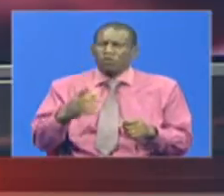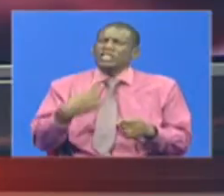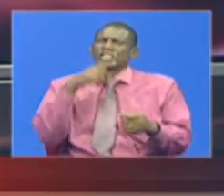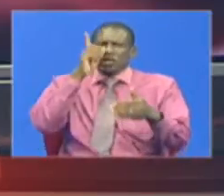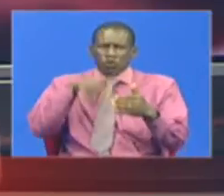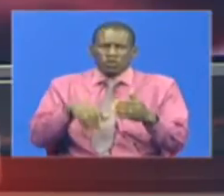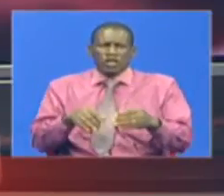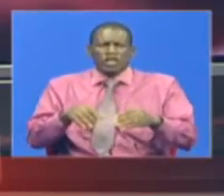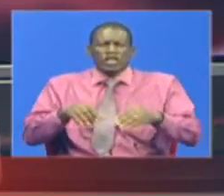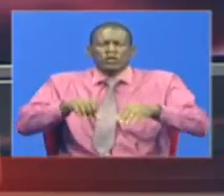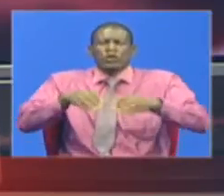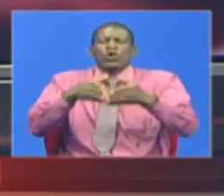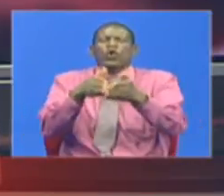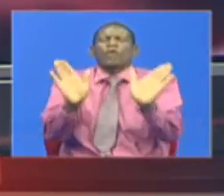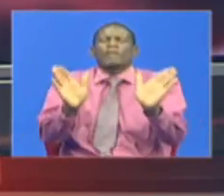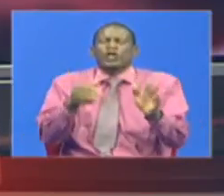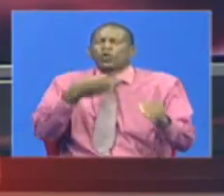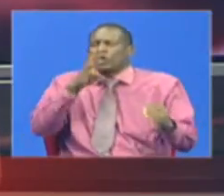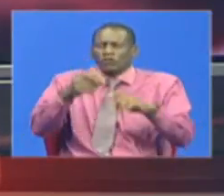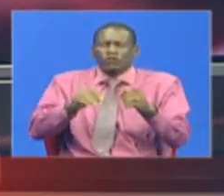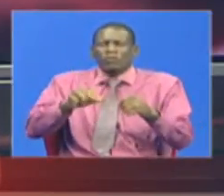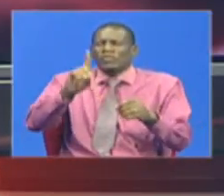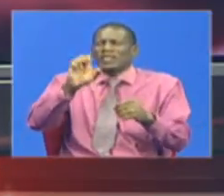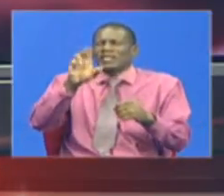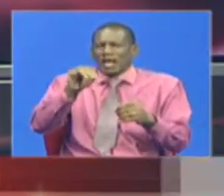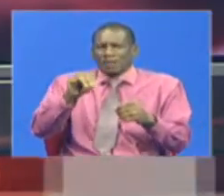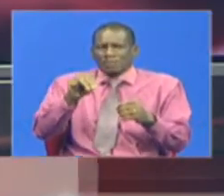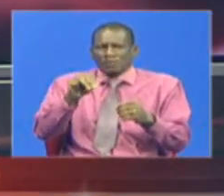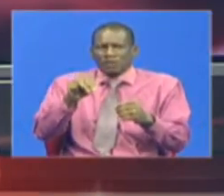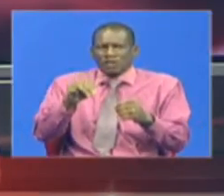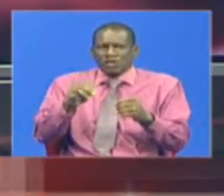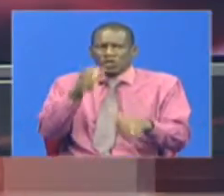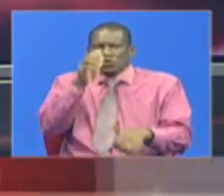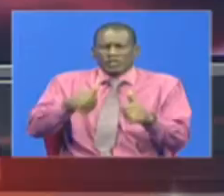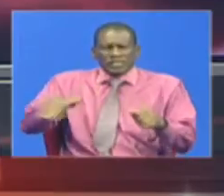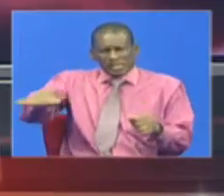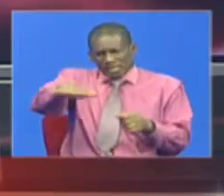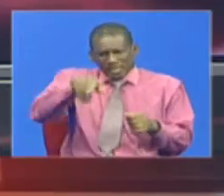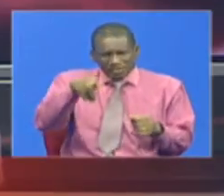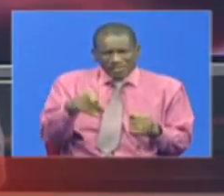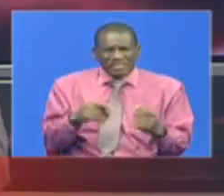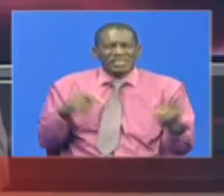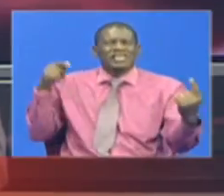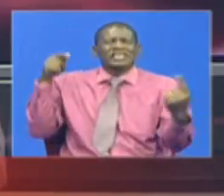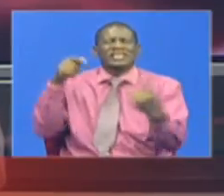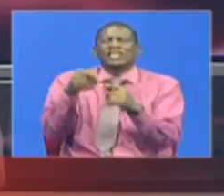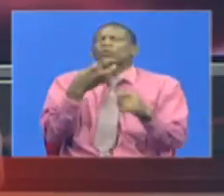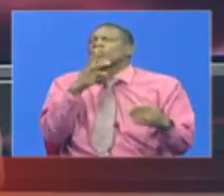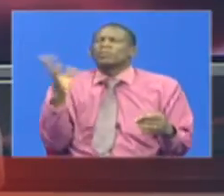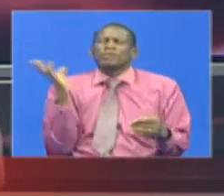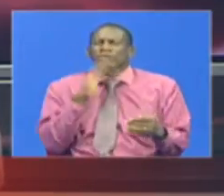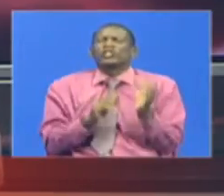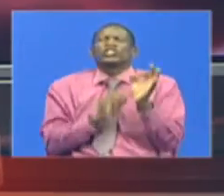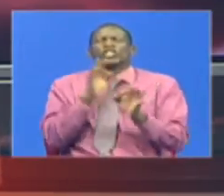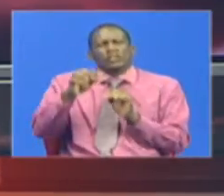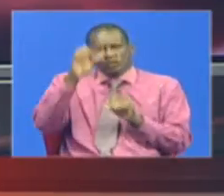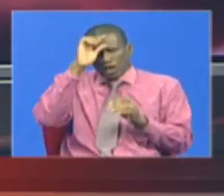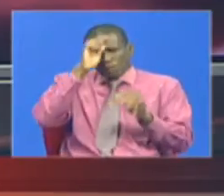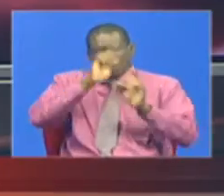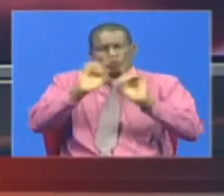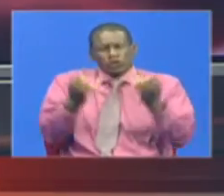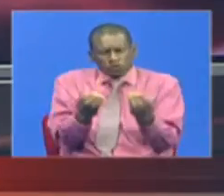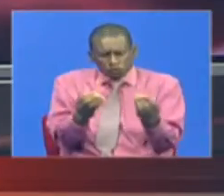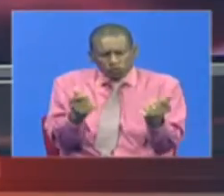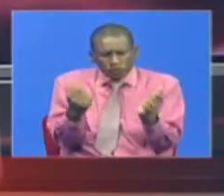maji mabwawa yaliyoko katika kufungulia maji katika mabwawa yaliyoko katika sehemu hiyo mpaka maji yaishe endapo serikali haitatatua